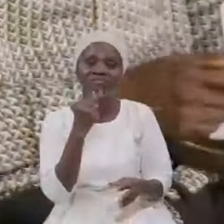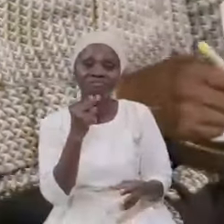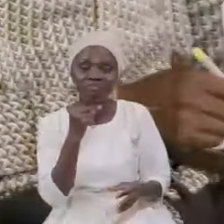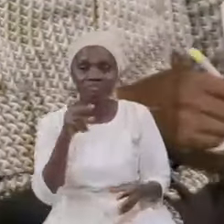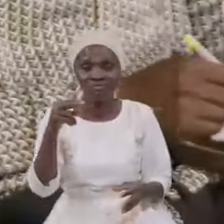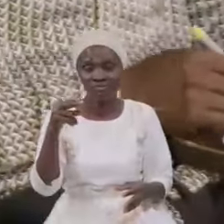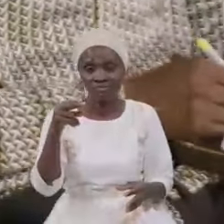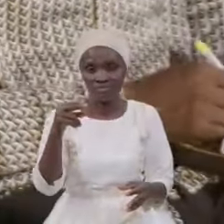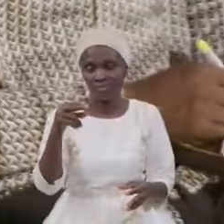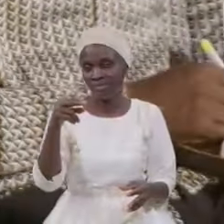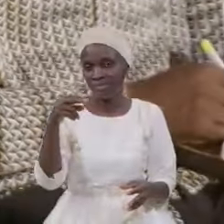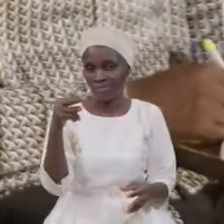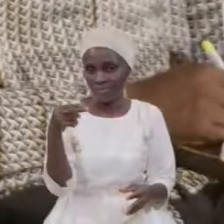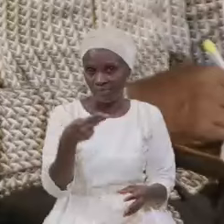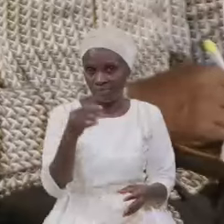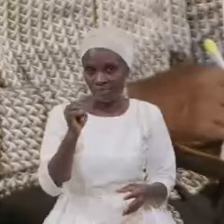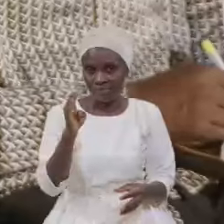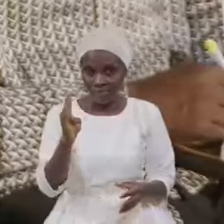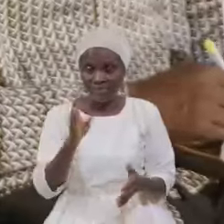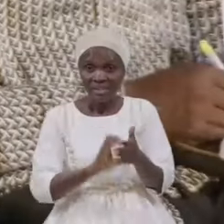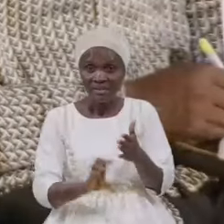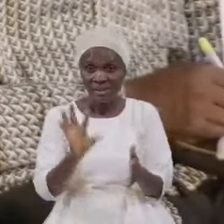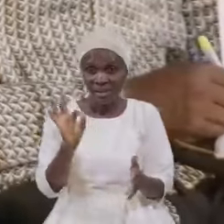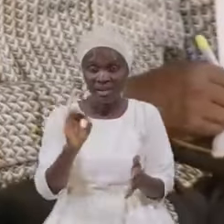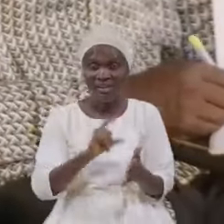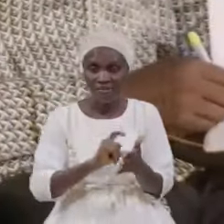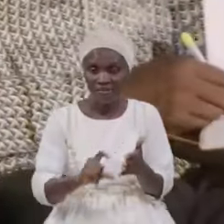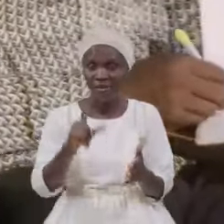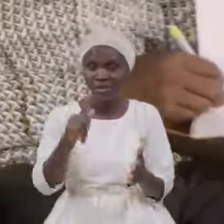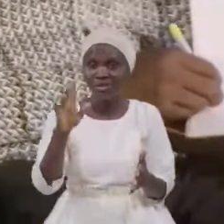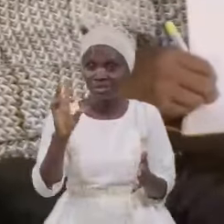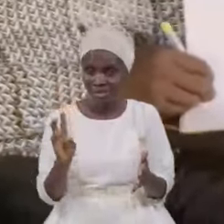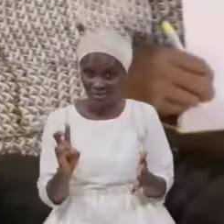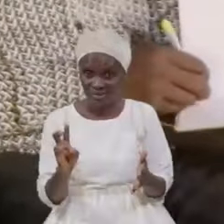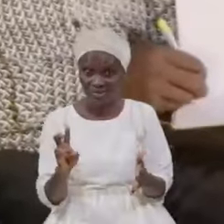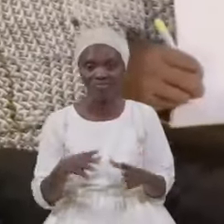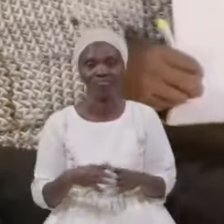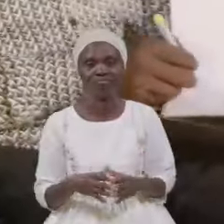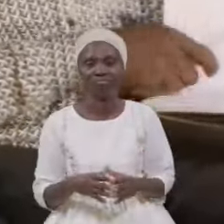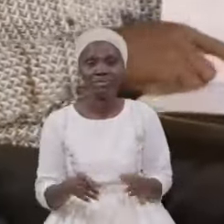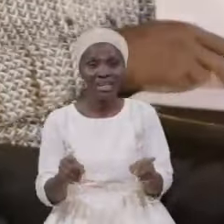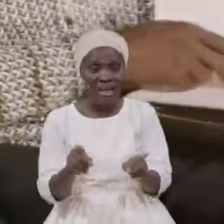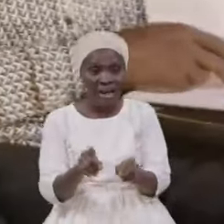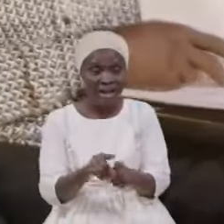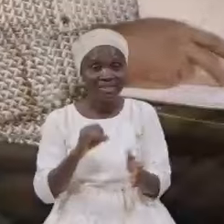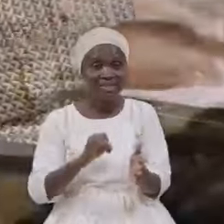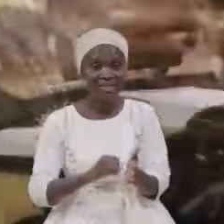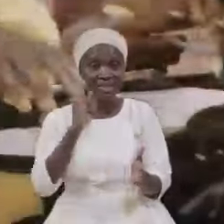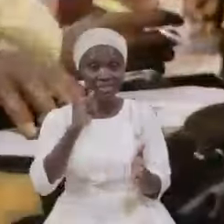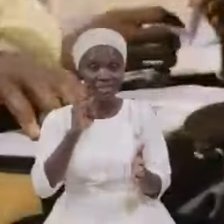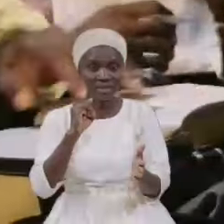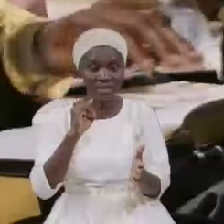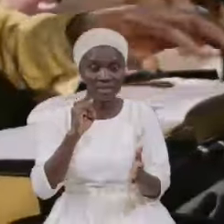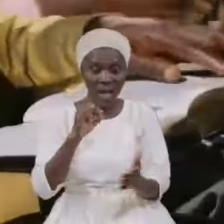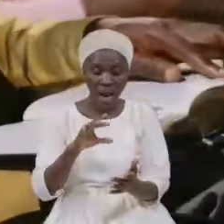9, verse 27. "As it is appointed unto men once to